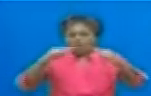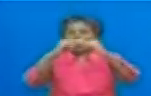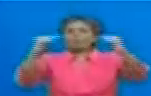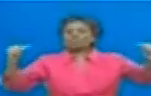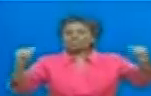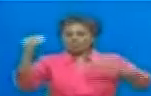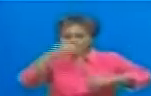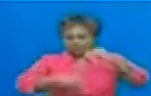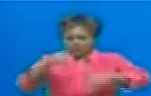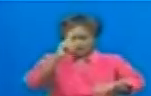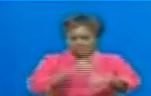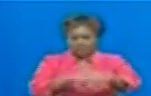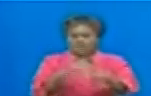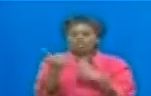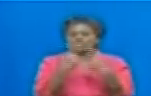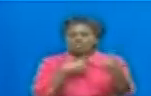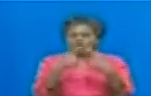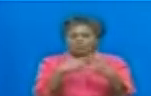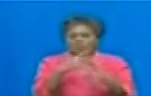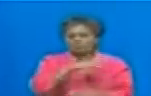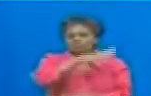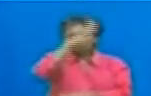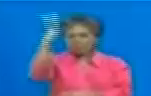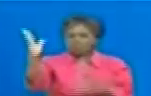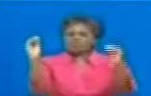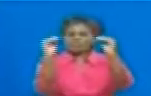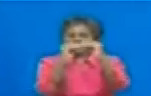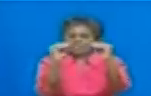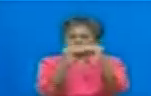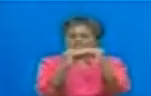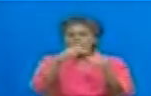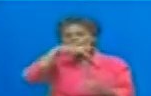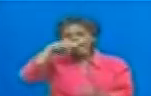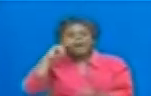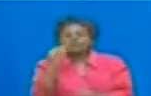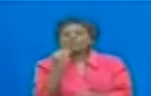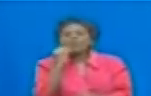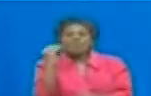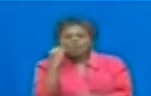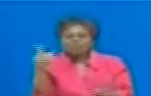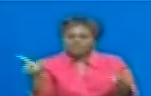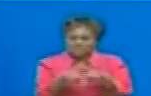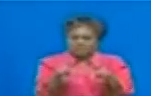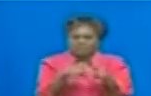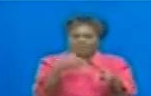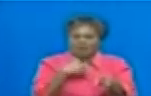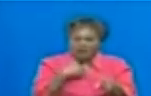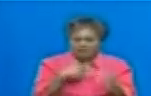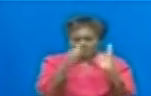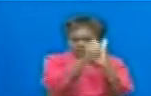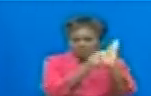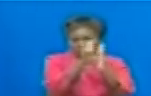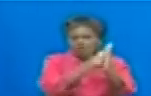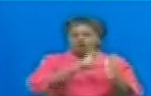general elections. Speaking in Yatta during a Wiper leaders meeting at Kalonzo's home, the leaders also read the Riot Act to